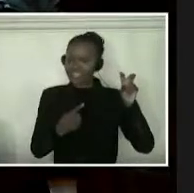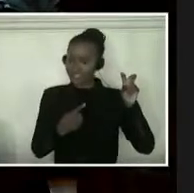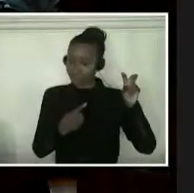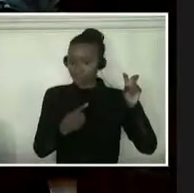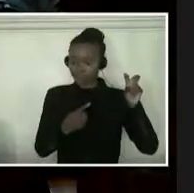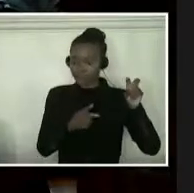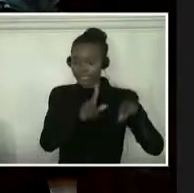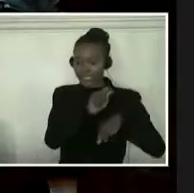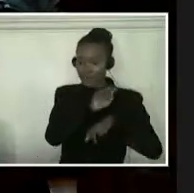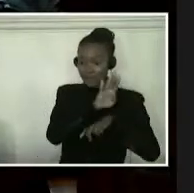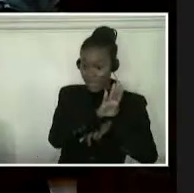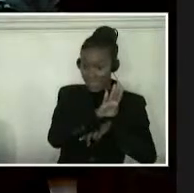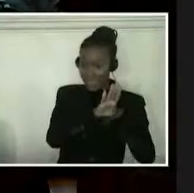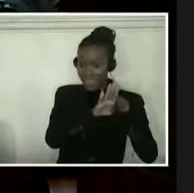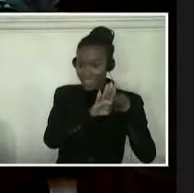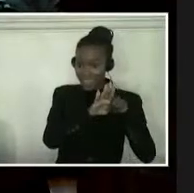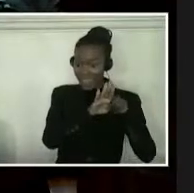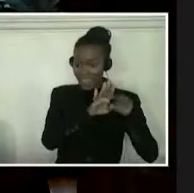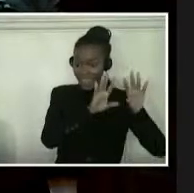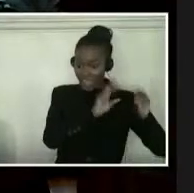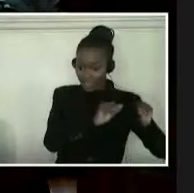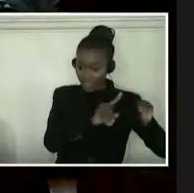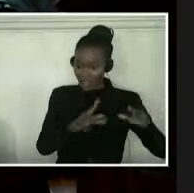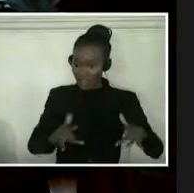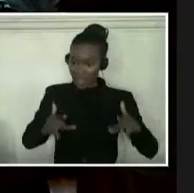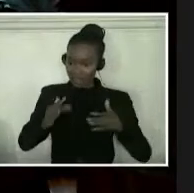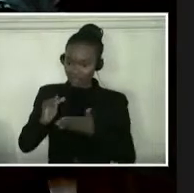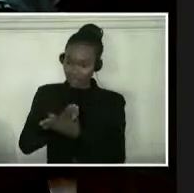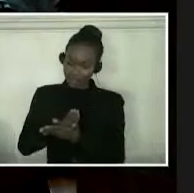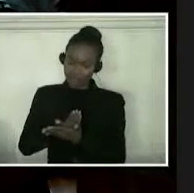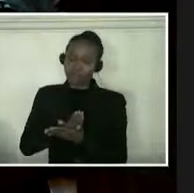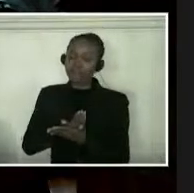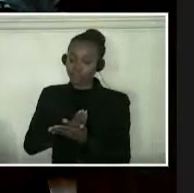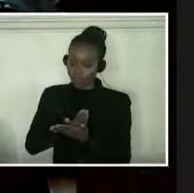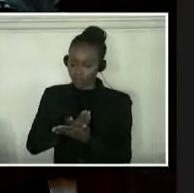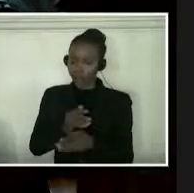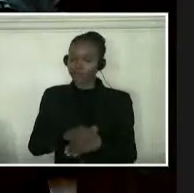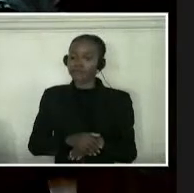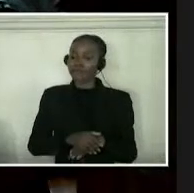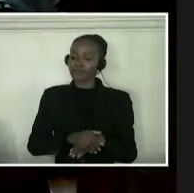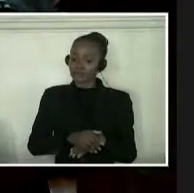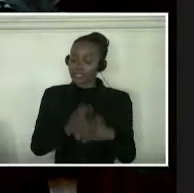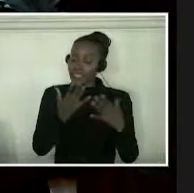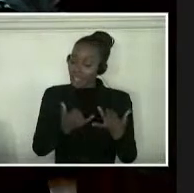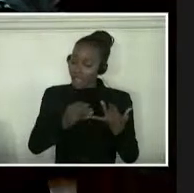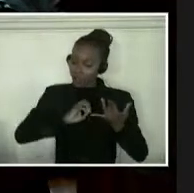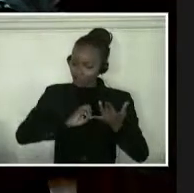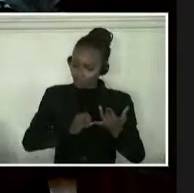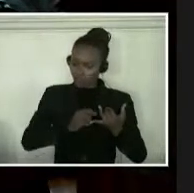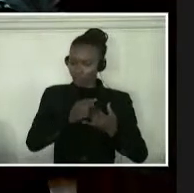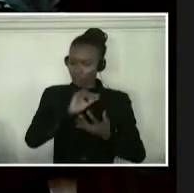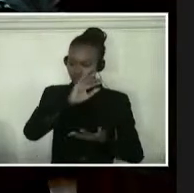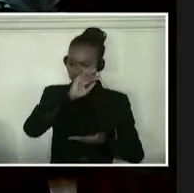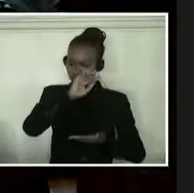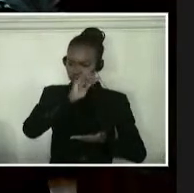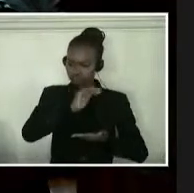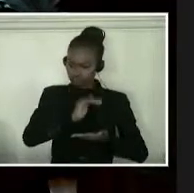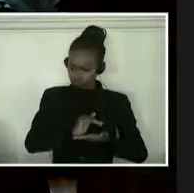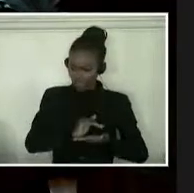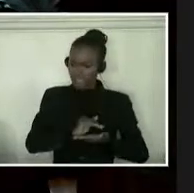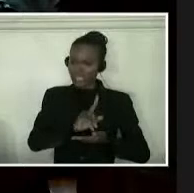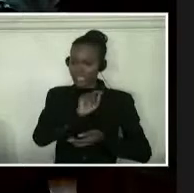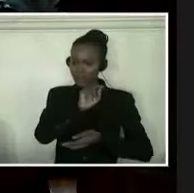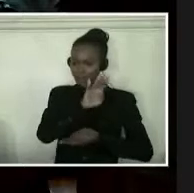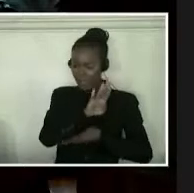lives it conveyed the age and need to invest resources in order to ramp up the fight against cp so that we can achieve the commitments to end